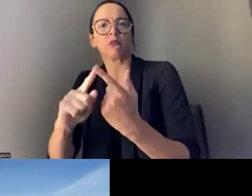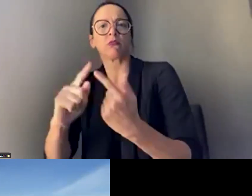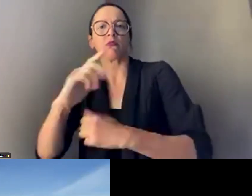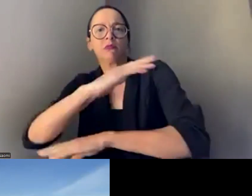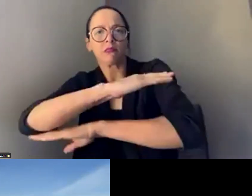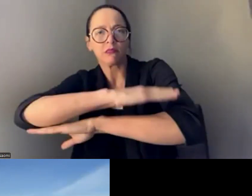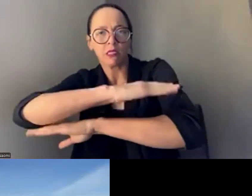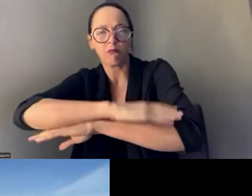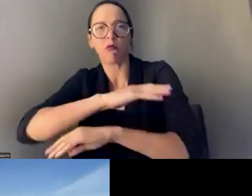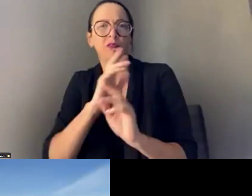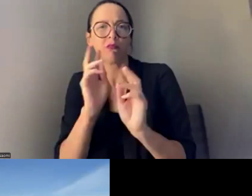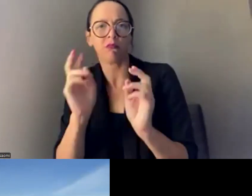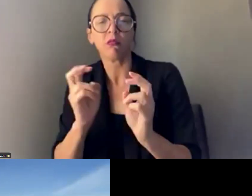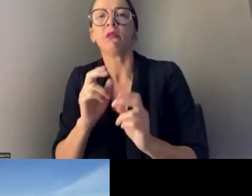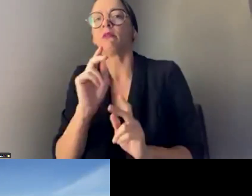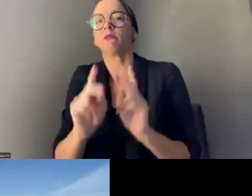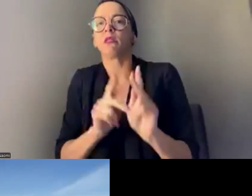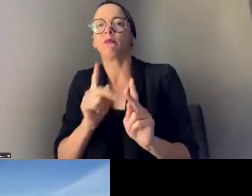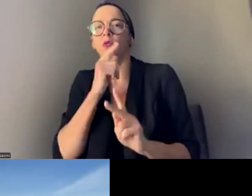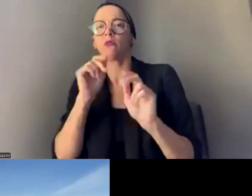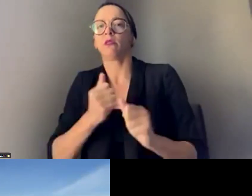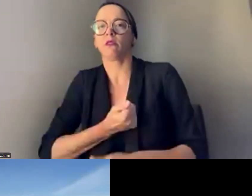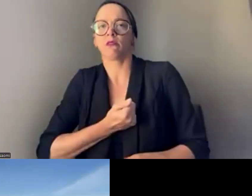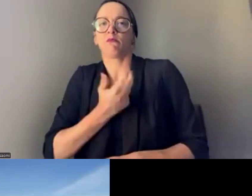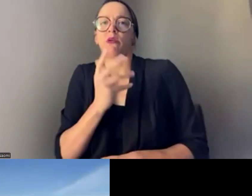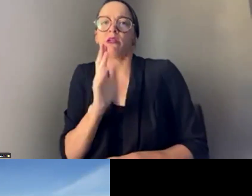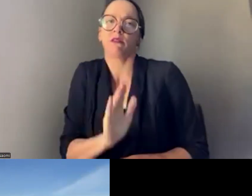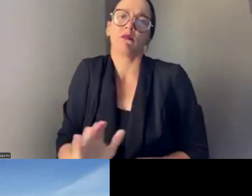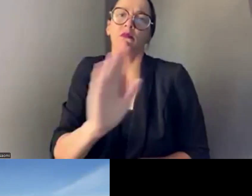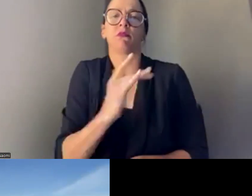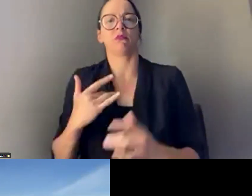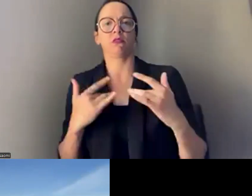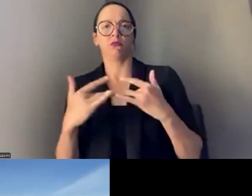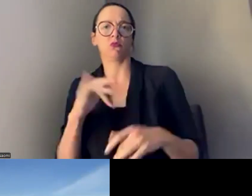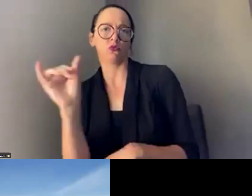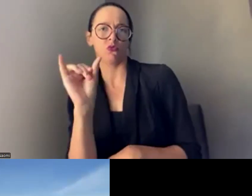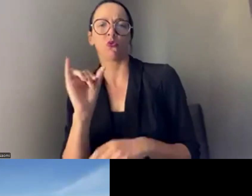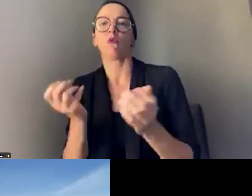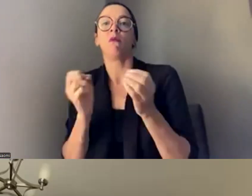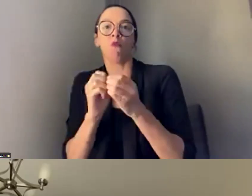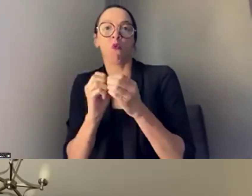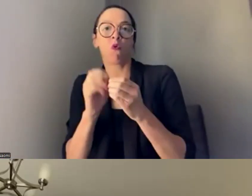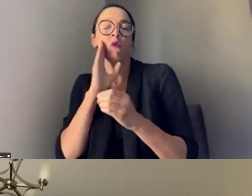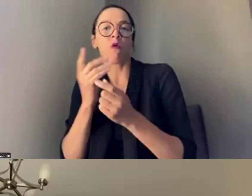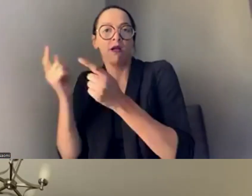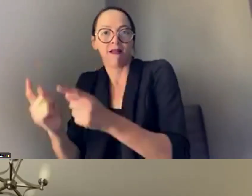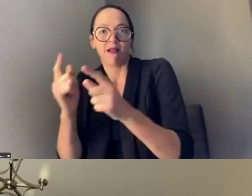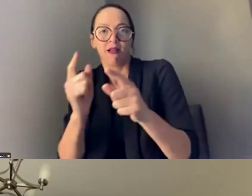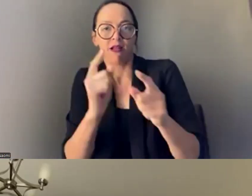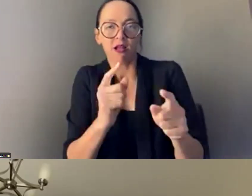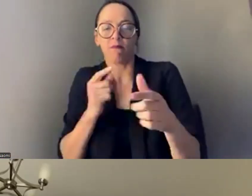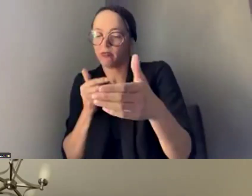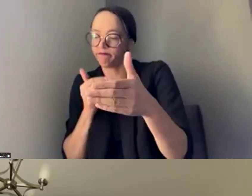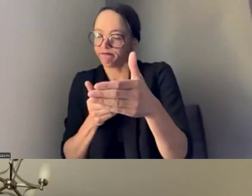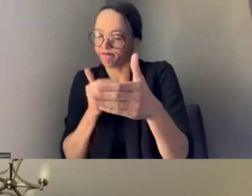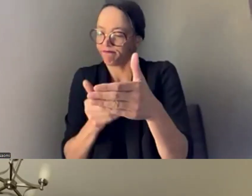concerns through this member as well. So more to come, and I may reach out to you to learn more about your definition of true diversity.